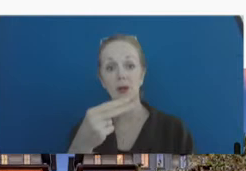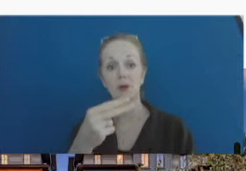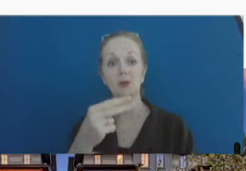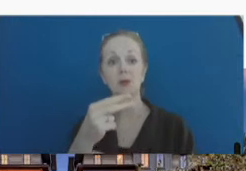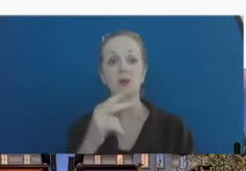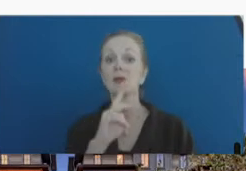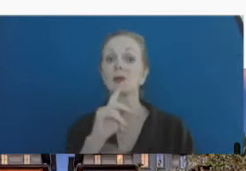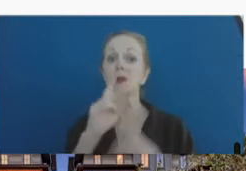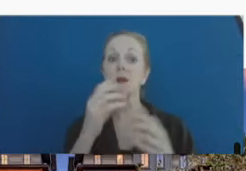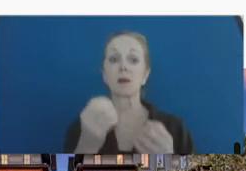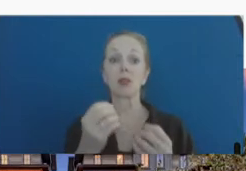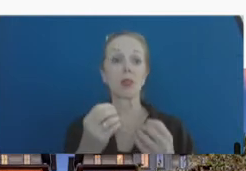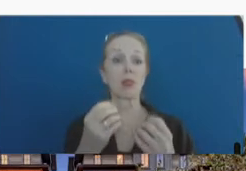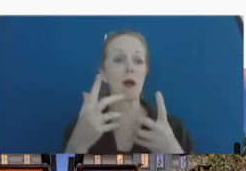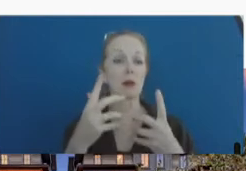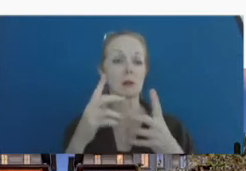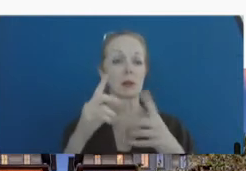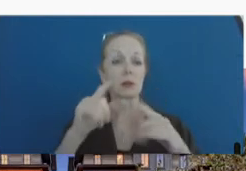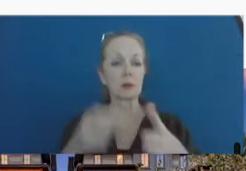of demand for them.